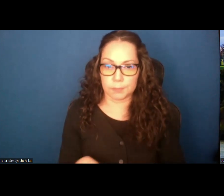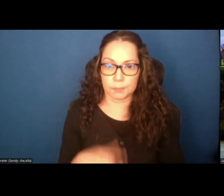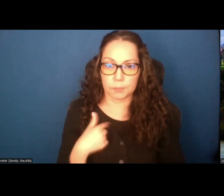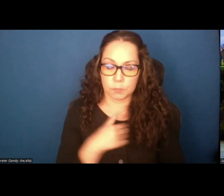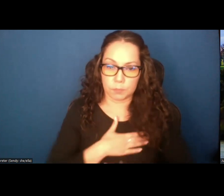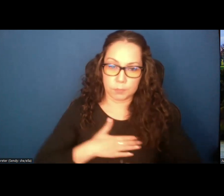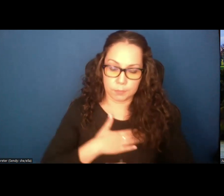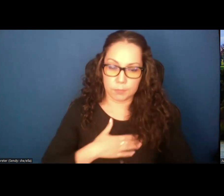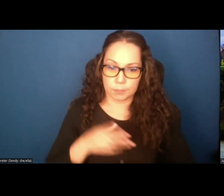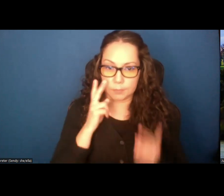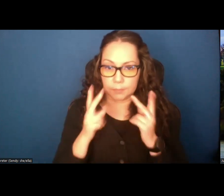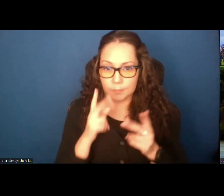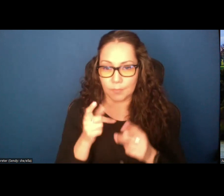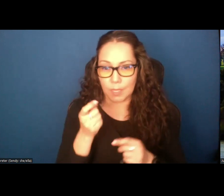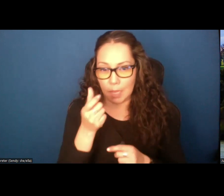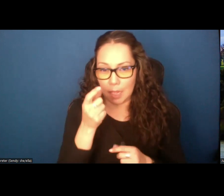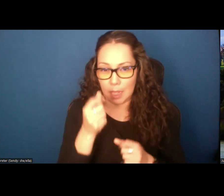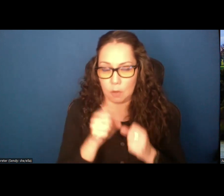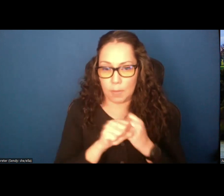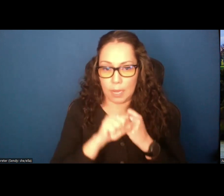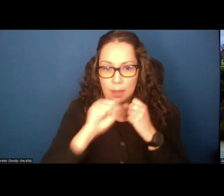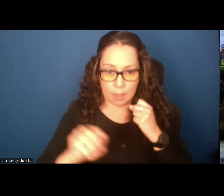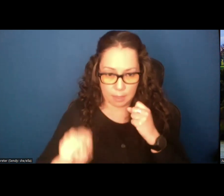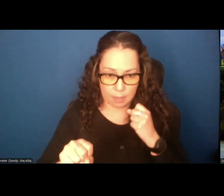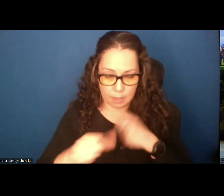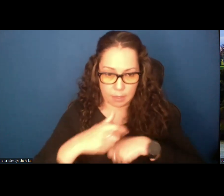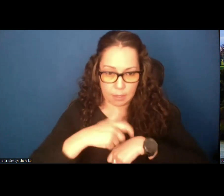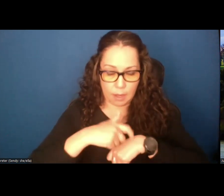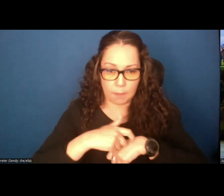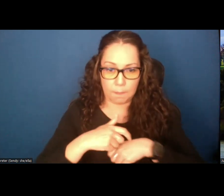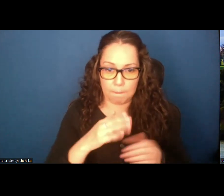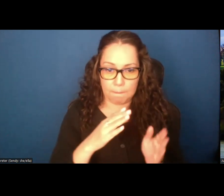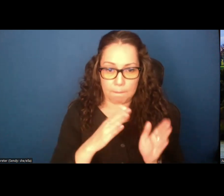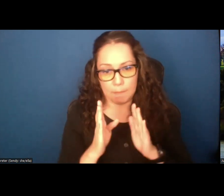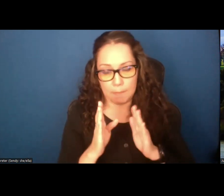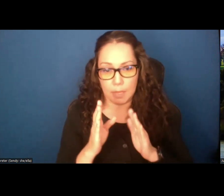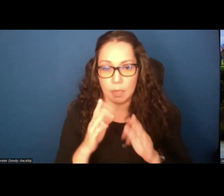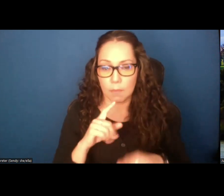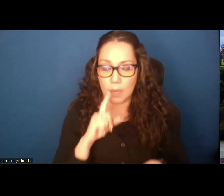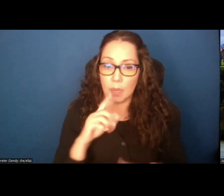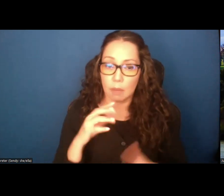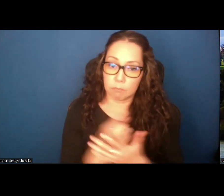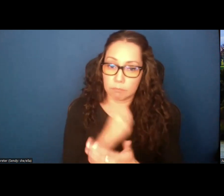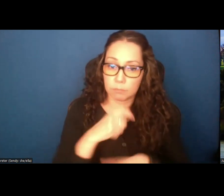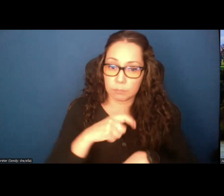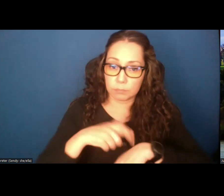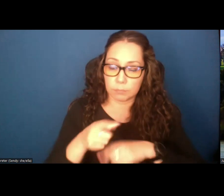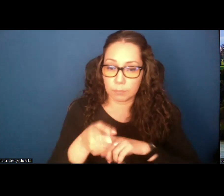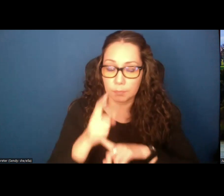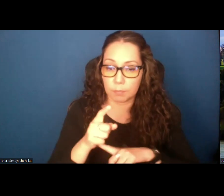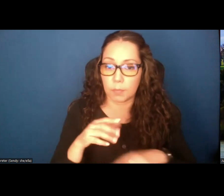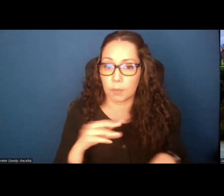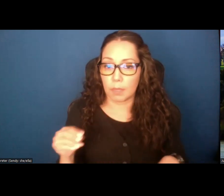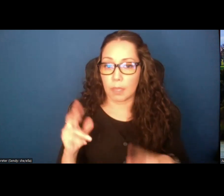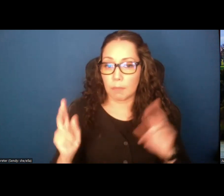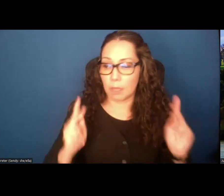I know we are running a little bit behind, but I do want to take a moment and invite anyone who's joined